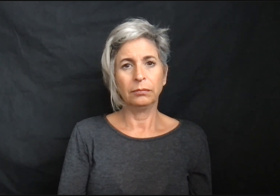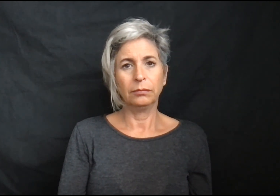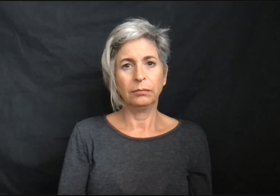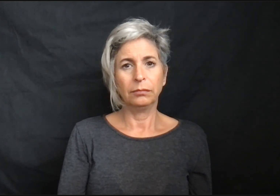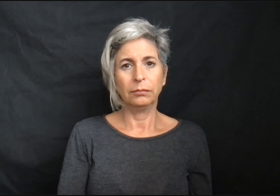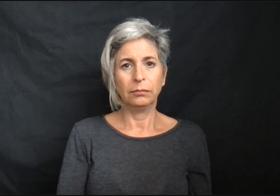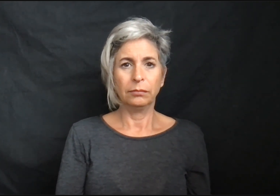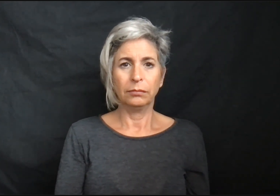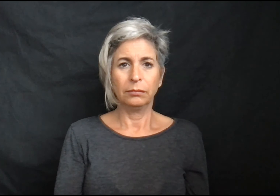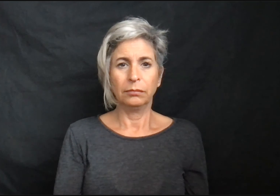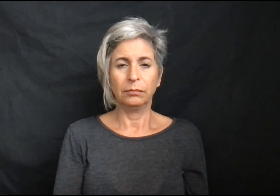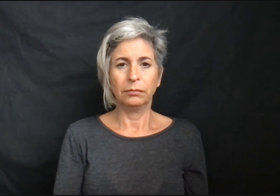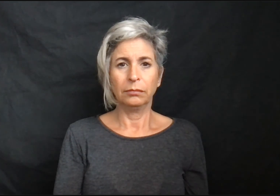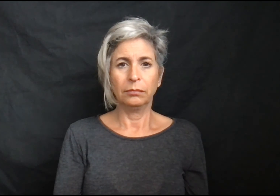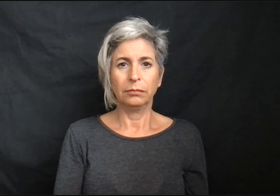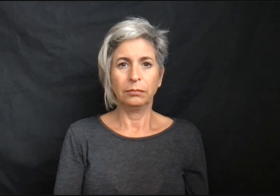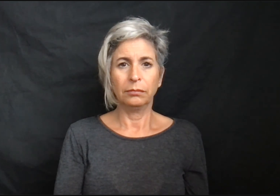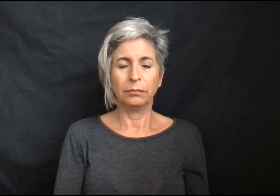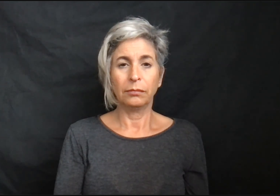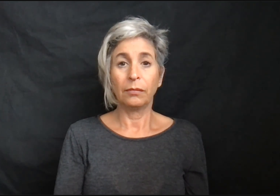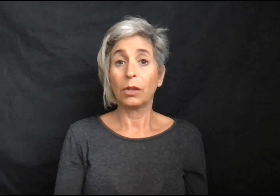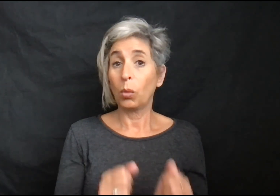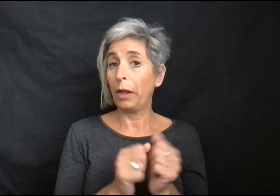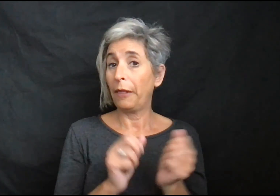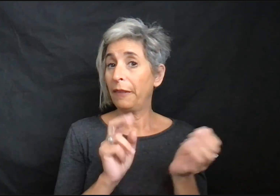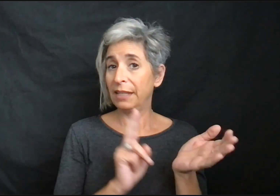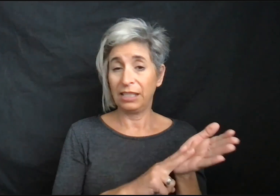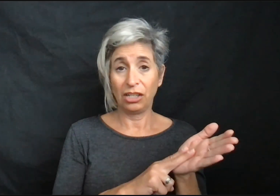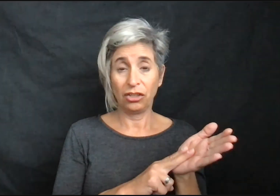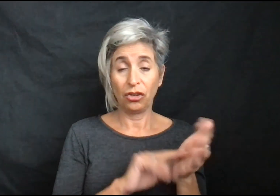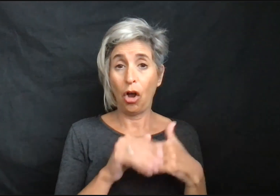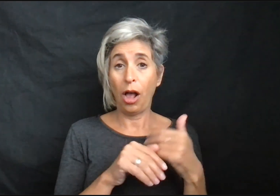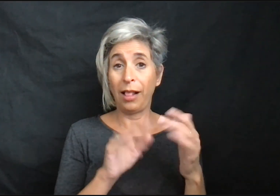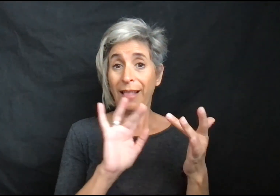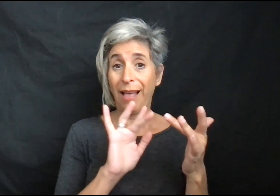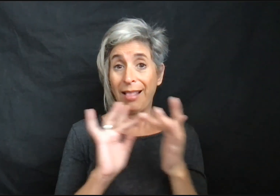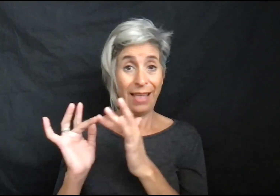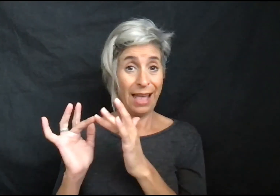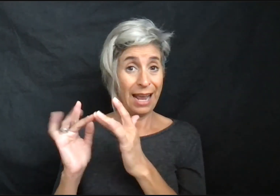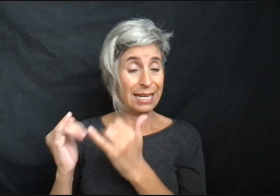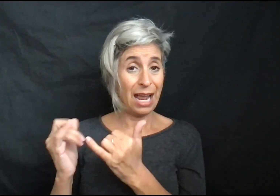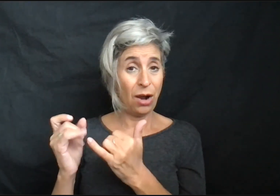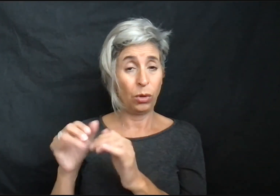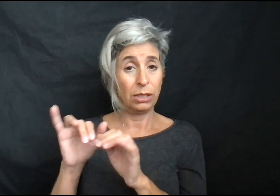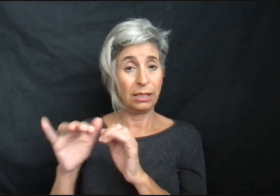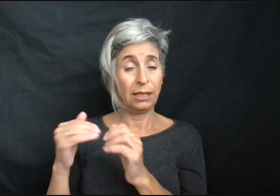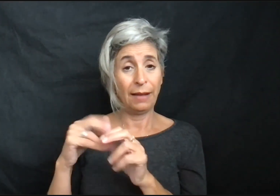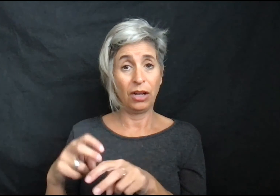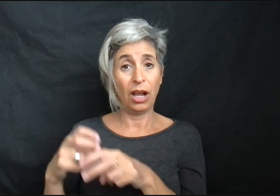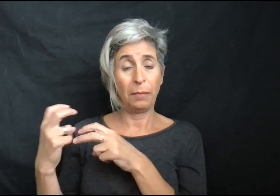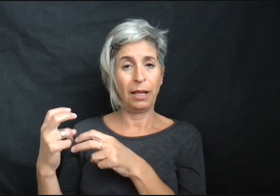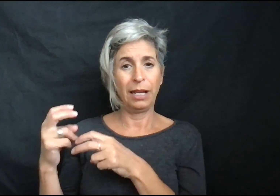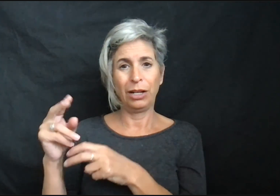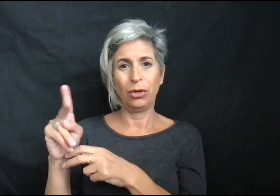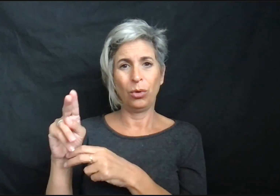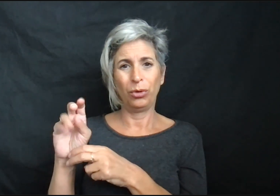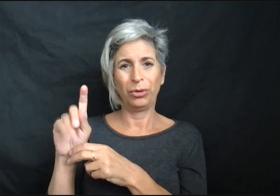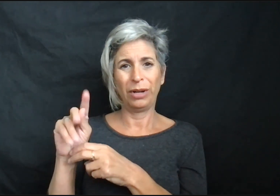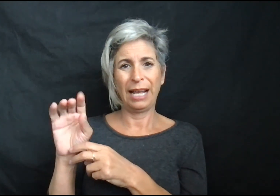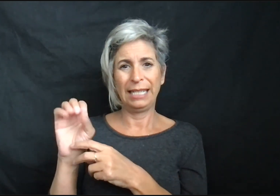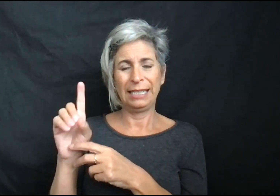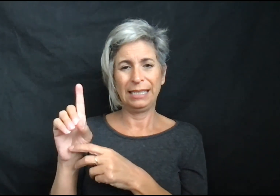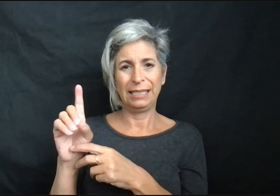Next one is related to signatures. Are all signatures online now, or do you need to still have the uploaded notarized PE? And Michael, you answered